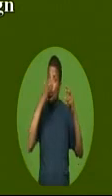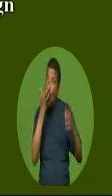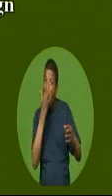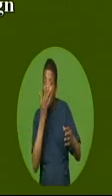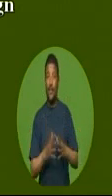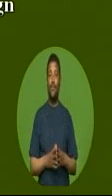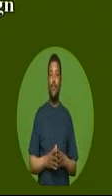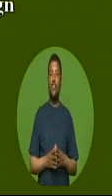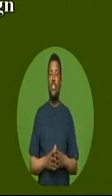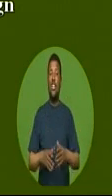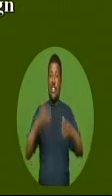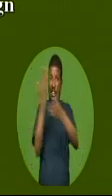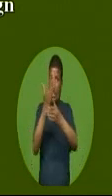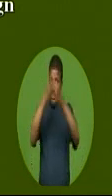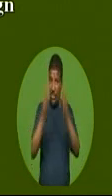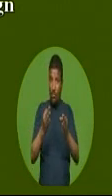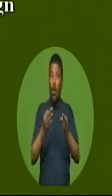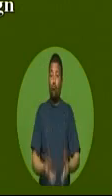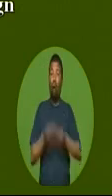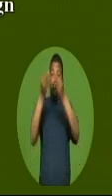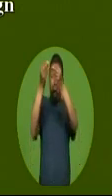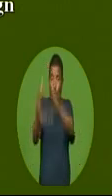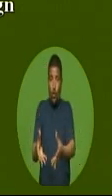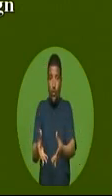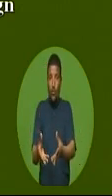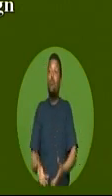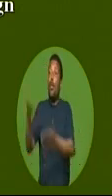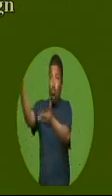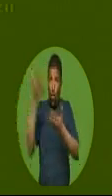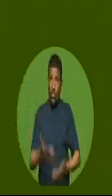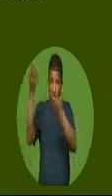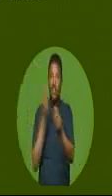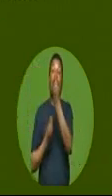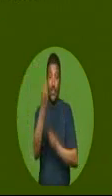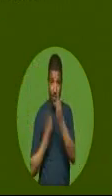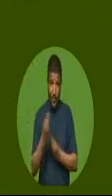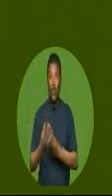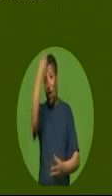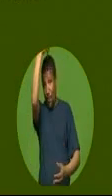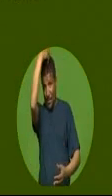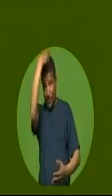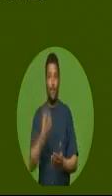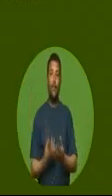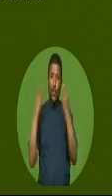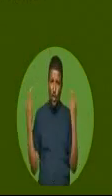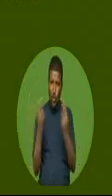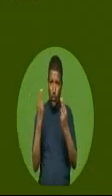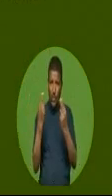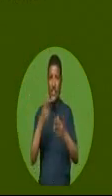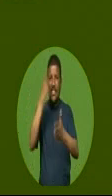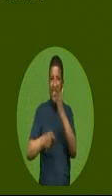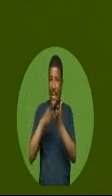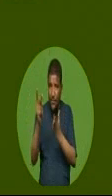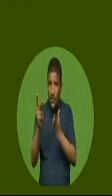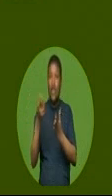Usually, restrictions are imposed on import trades. Governments use tariffs